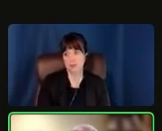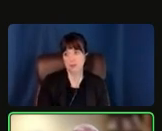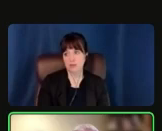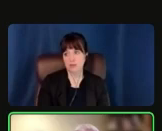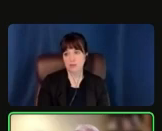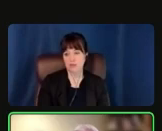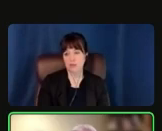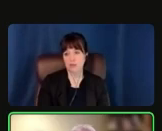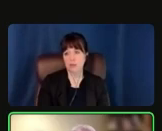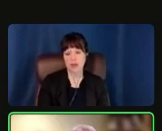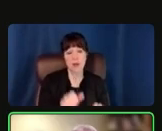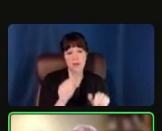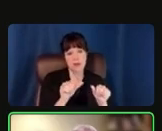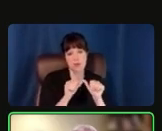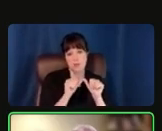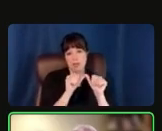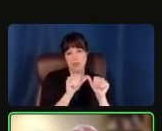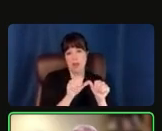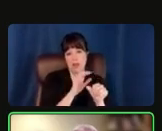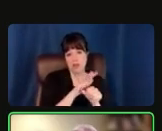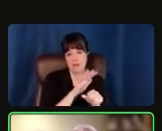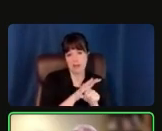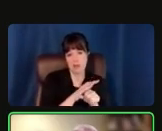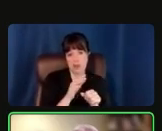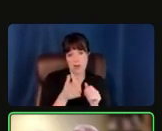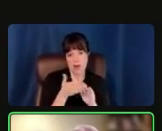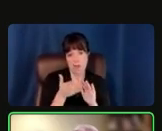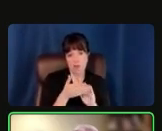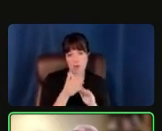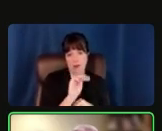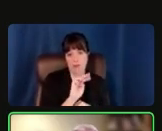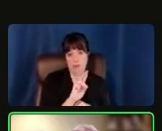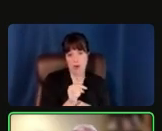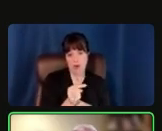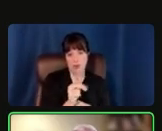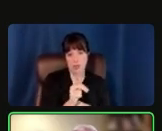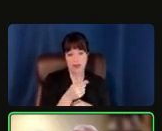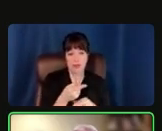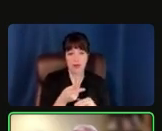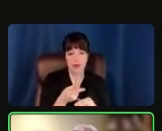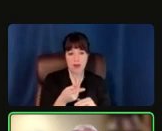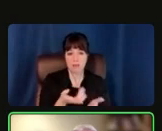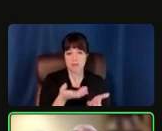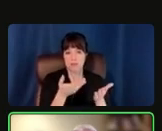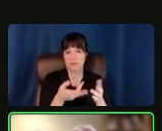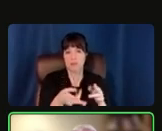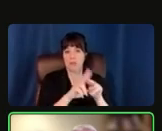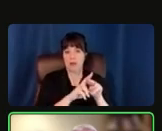In order to maintain a sufficient operating margin, staff is proposing a combined increase in Salem Marion